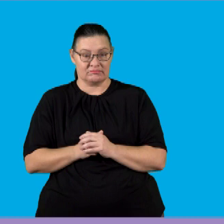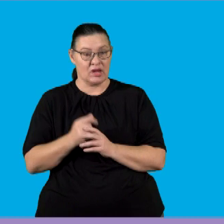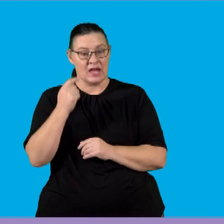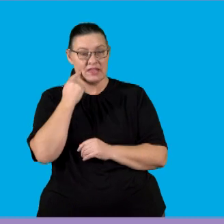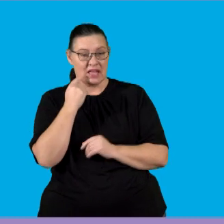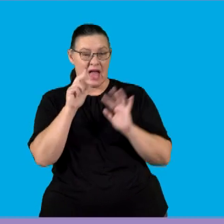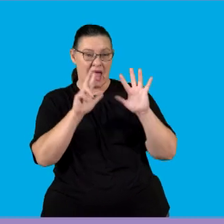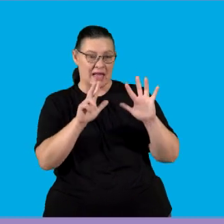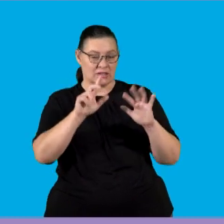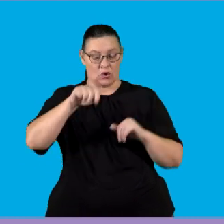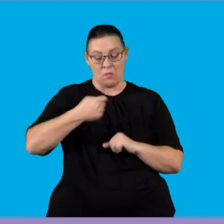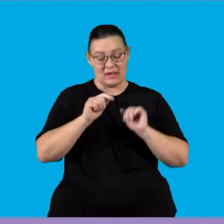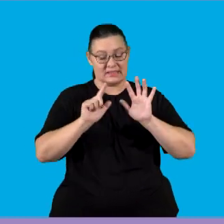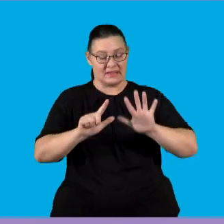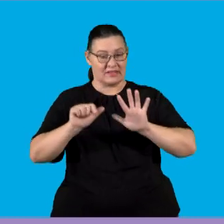Are you thinking of